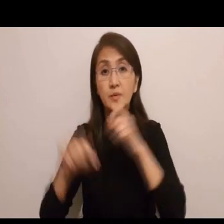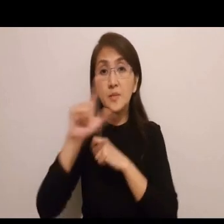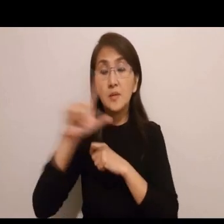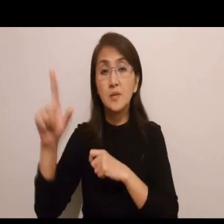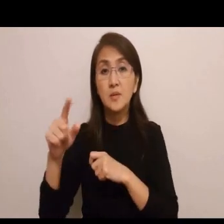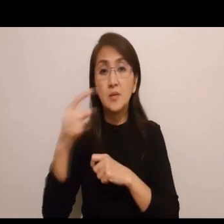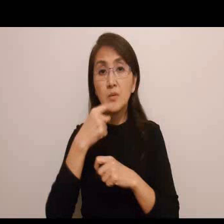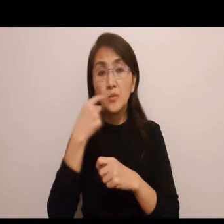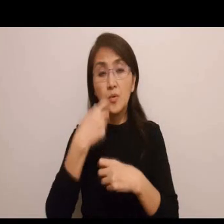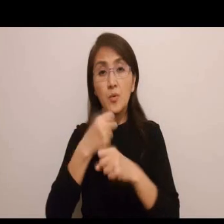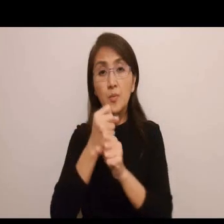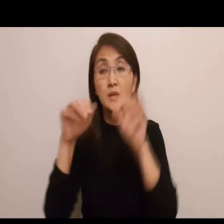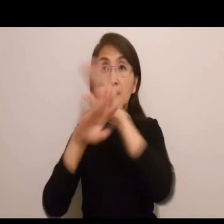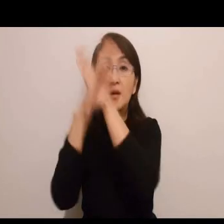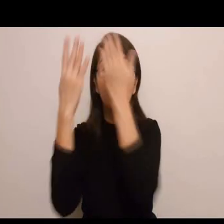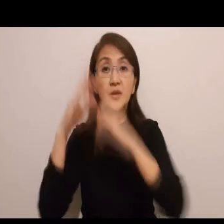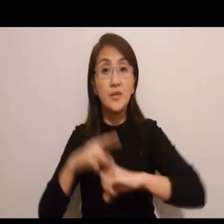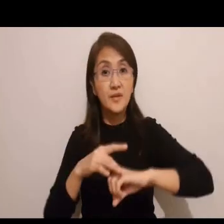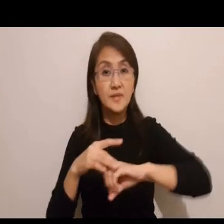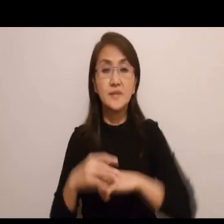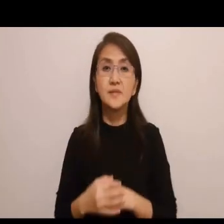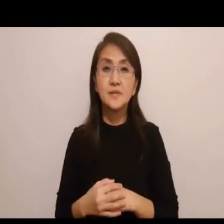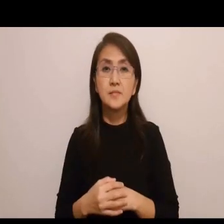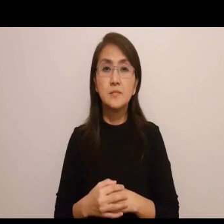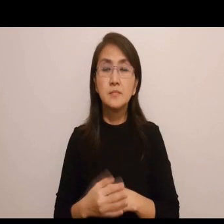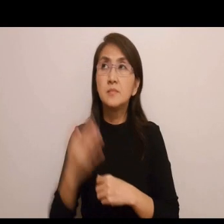Our help is from the Lord, who made heaven and earth.